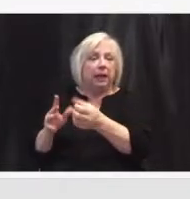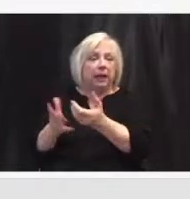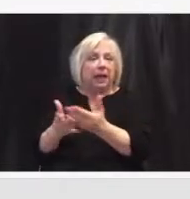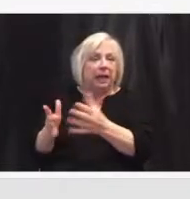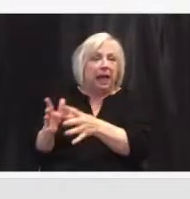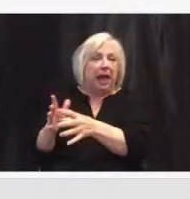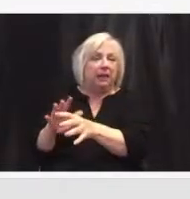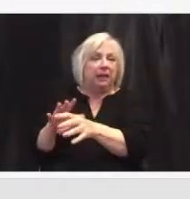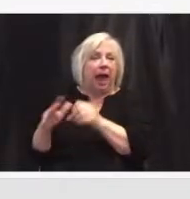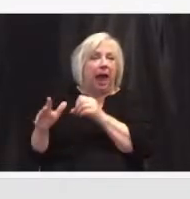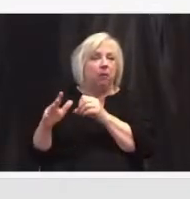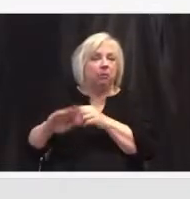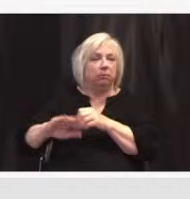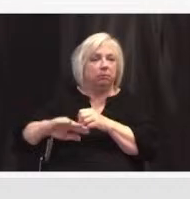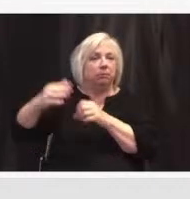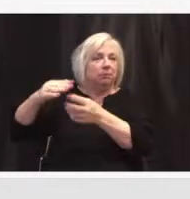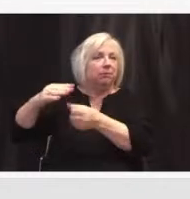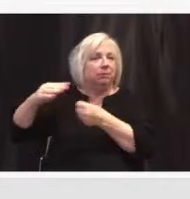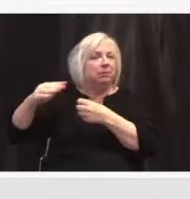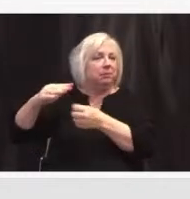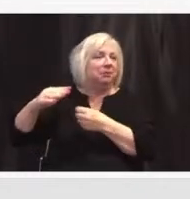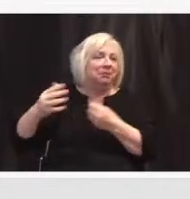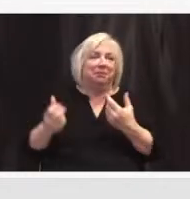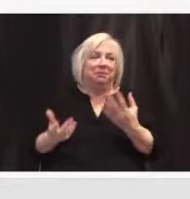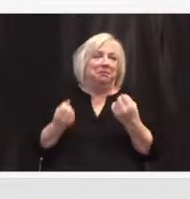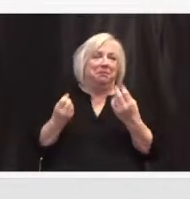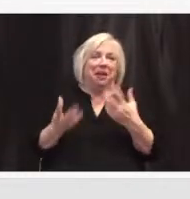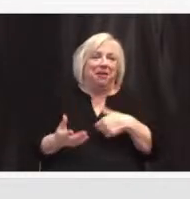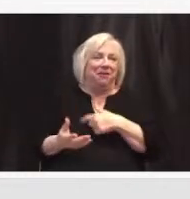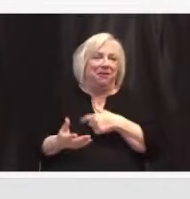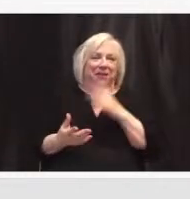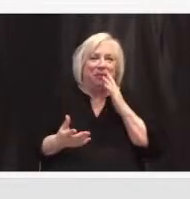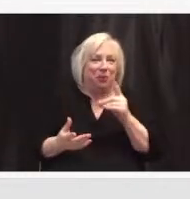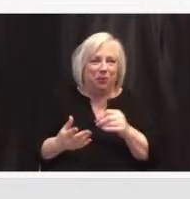garage, as many of us would do, we have things in our garage,